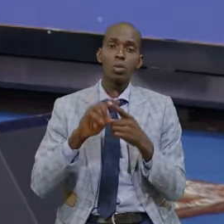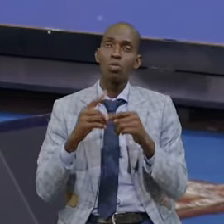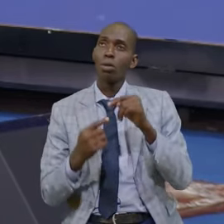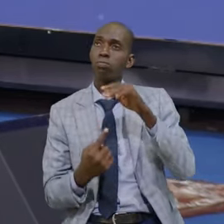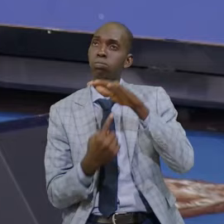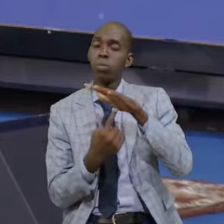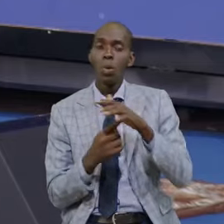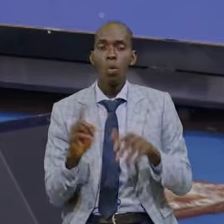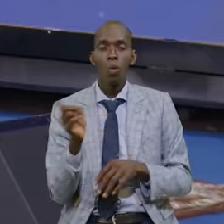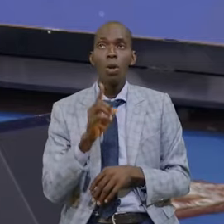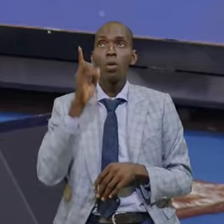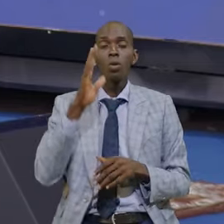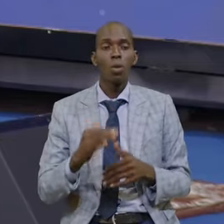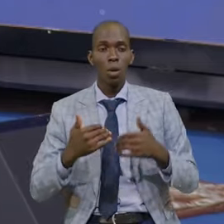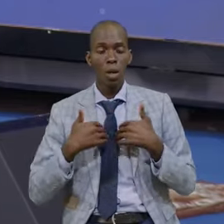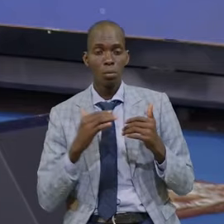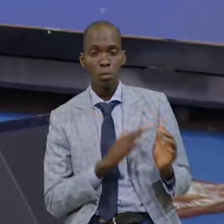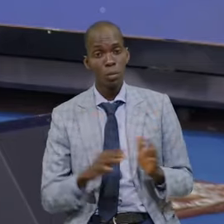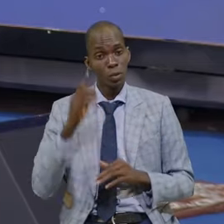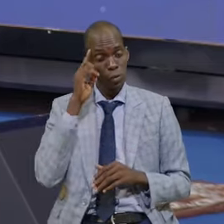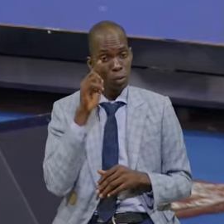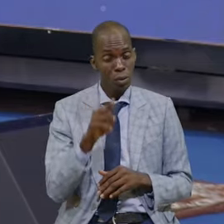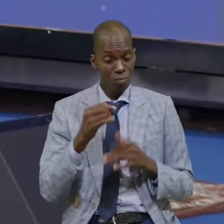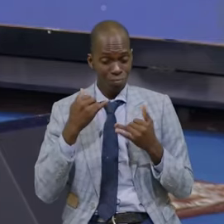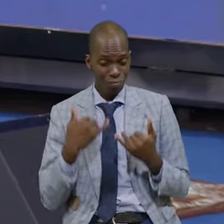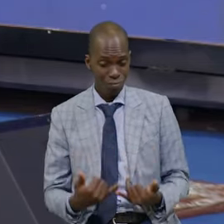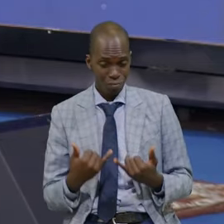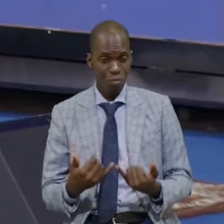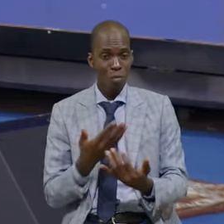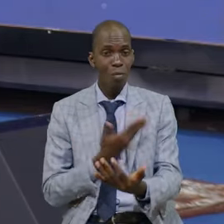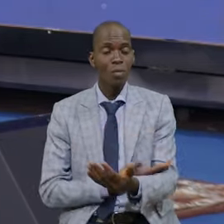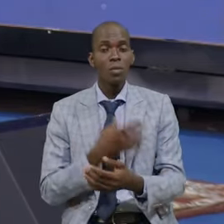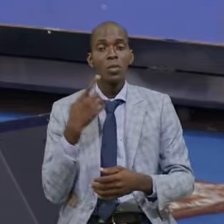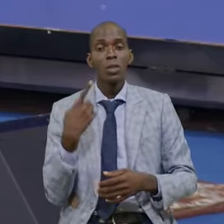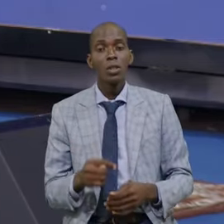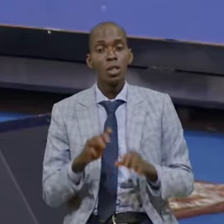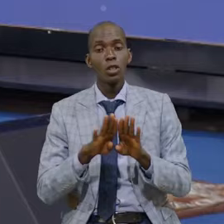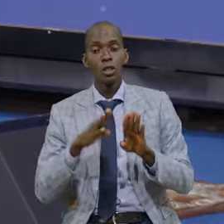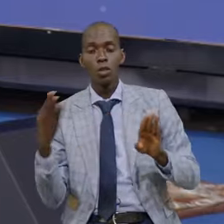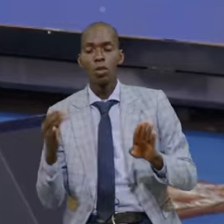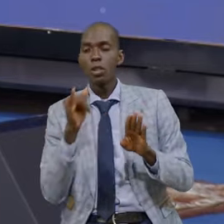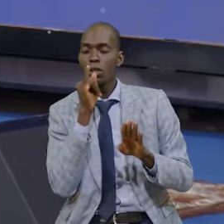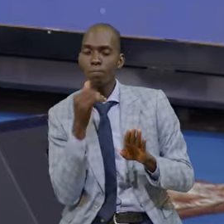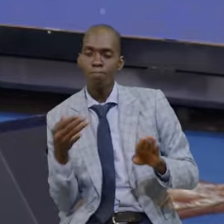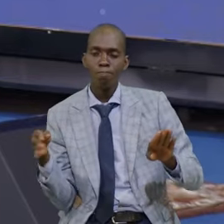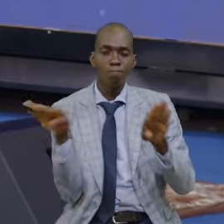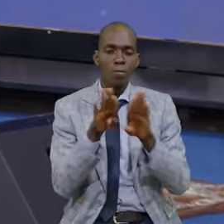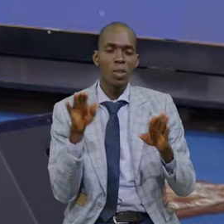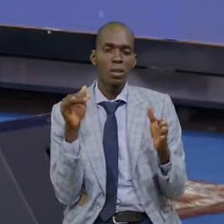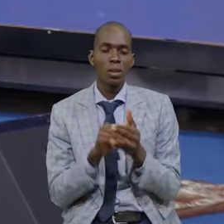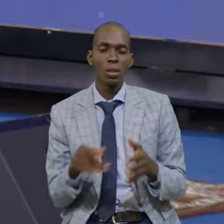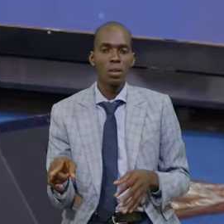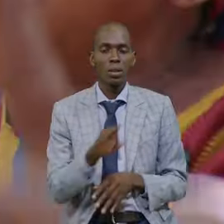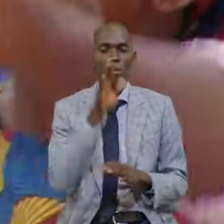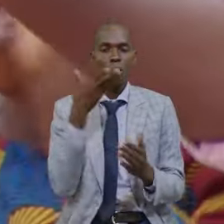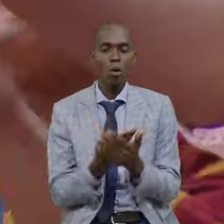has earmarked for you this morning. The door is closed against them in